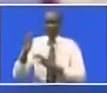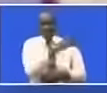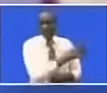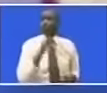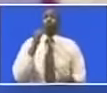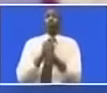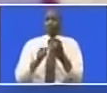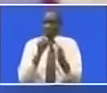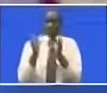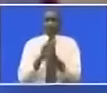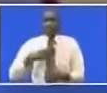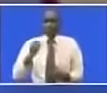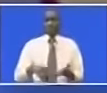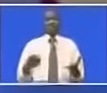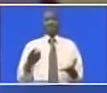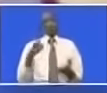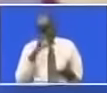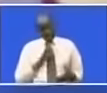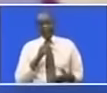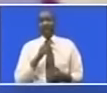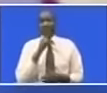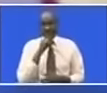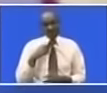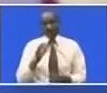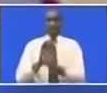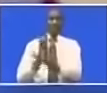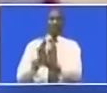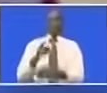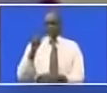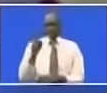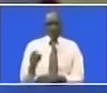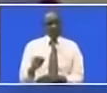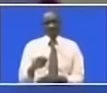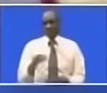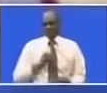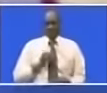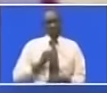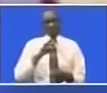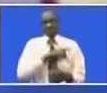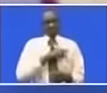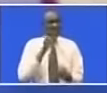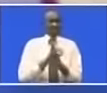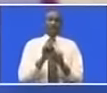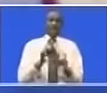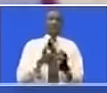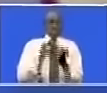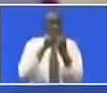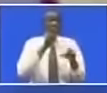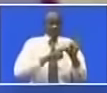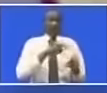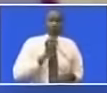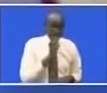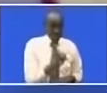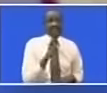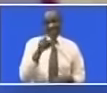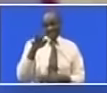doing in our constituents? So that has been a disadvantage of women's special seats, and I think that is